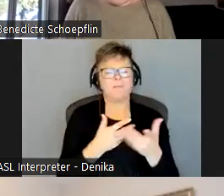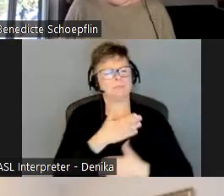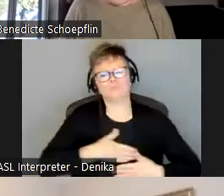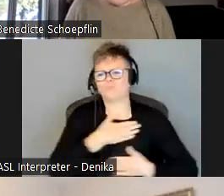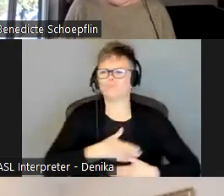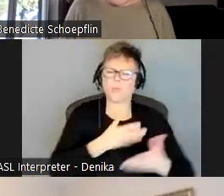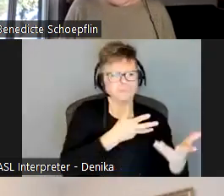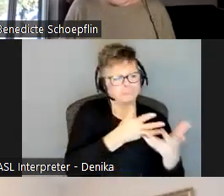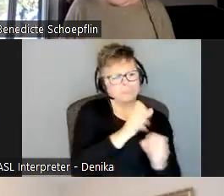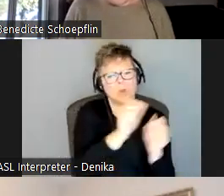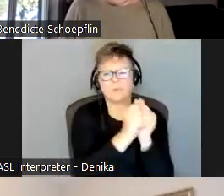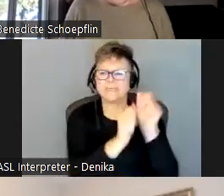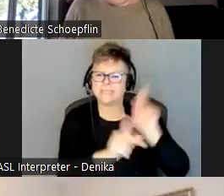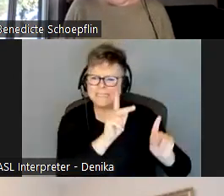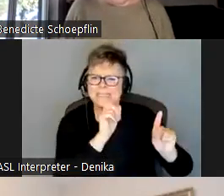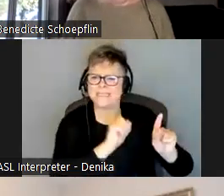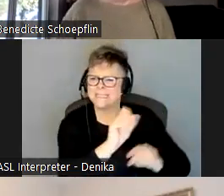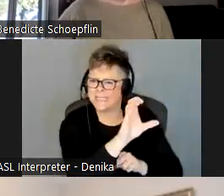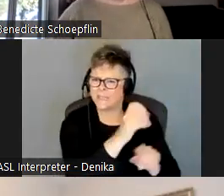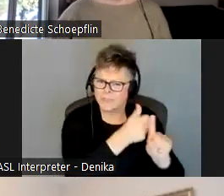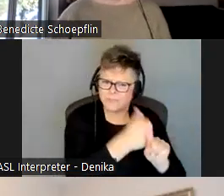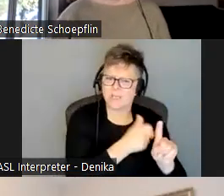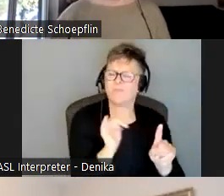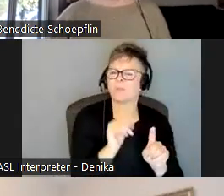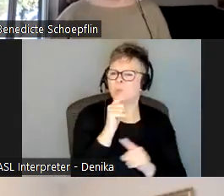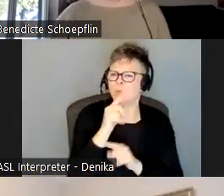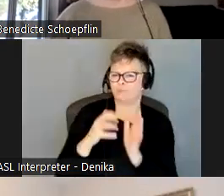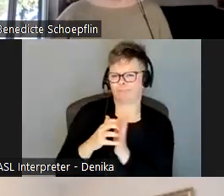who are vulnerable. But as time passed, she felt the need,